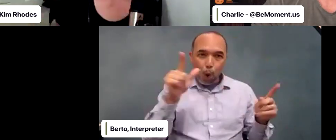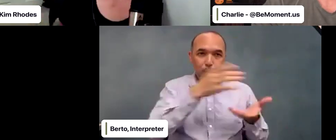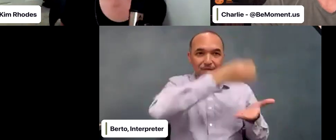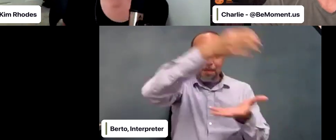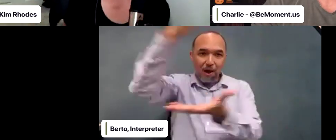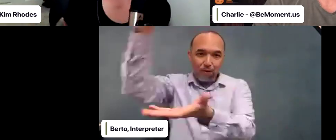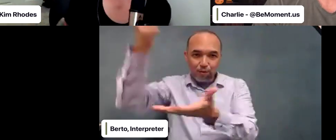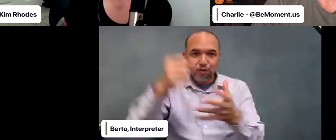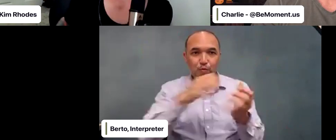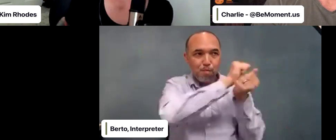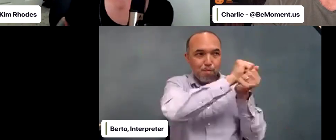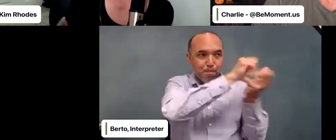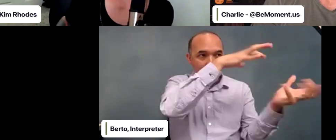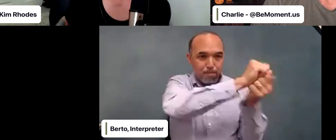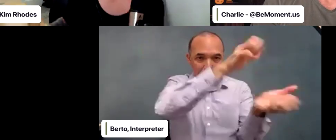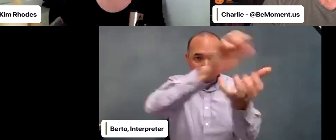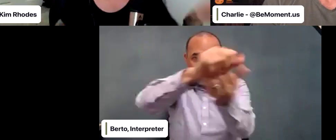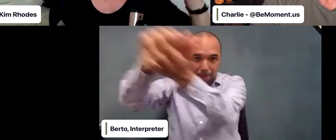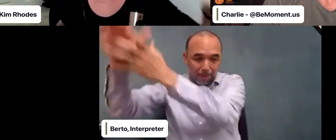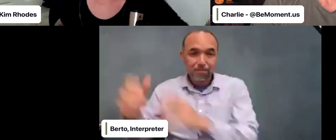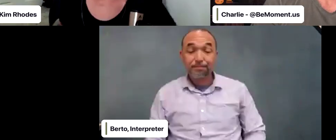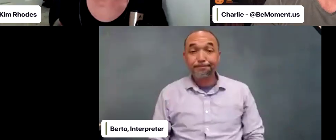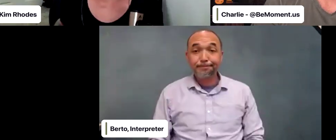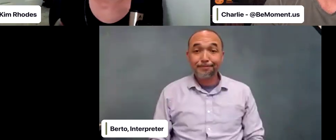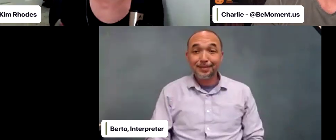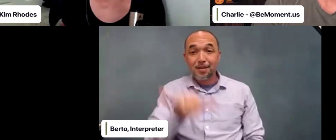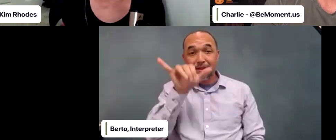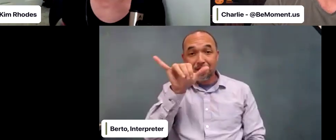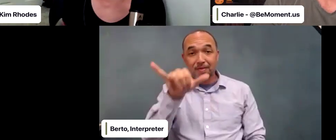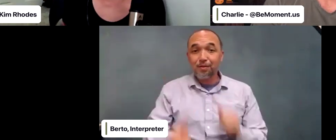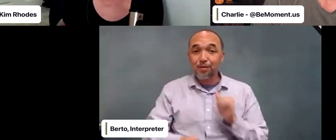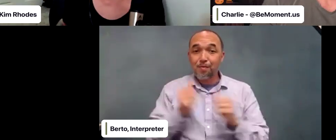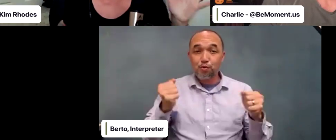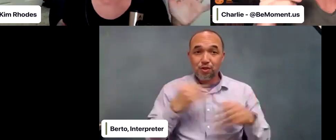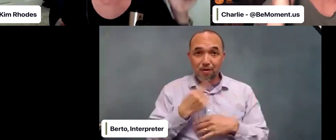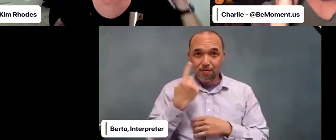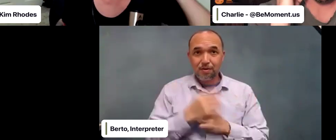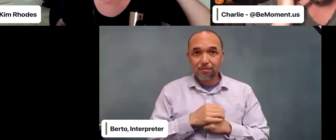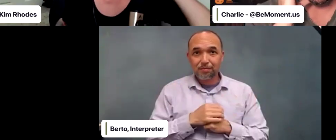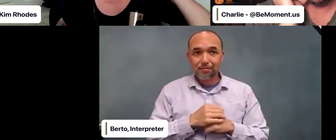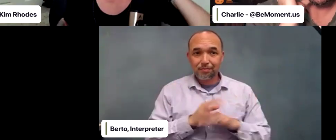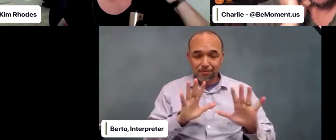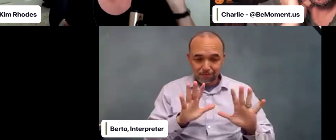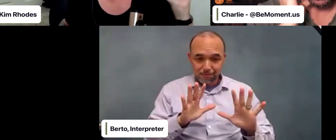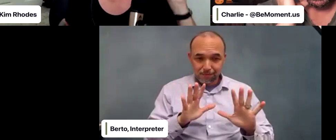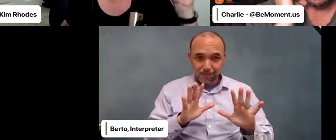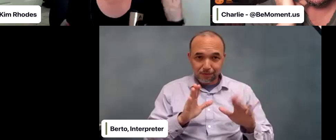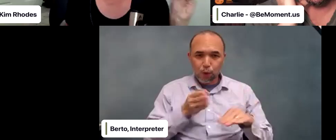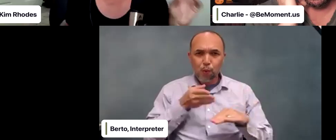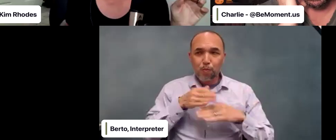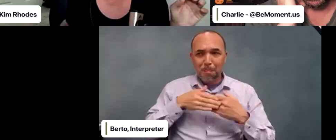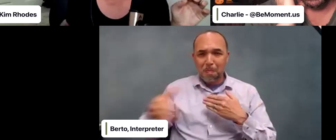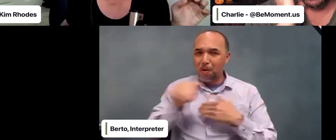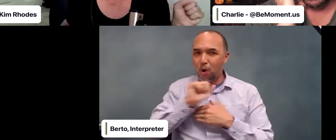And that is the scariest ghost story I have. So from here on out, it's all just esoteric and weird stuff. Okay. But that's